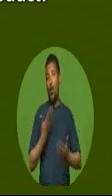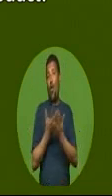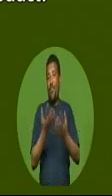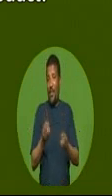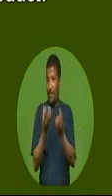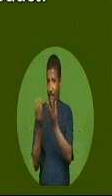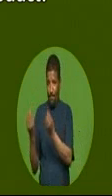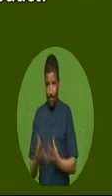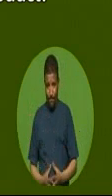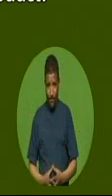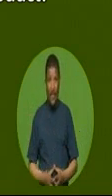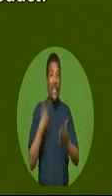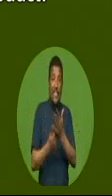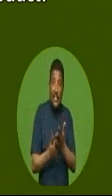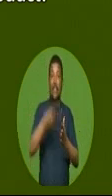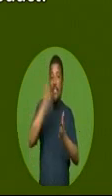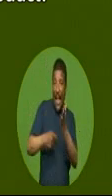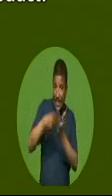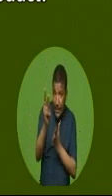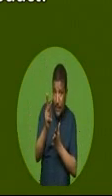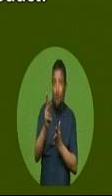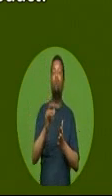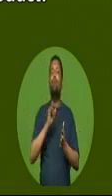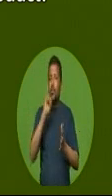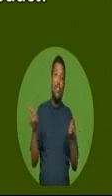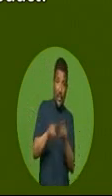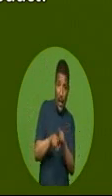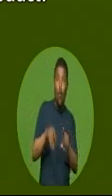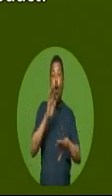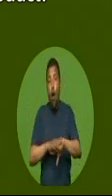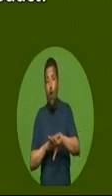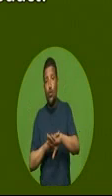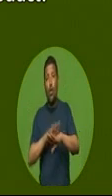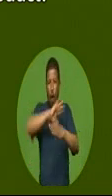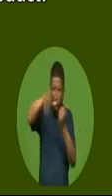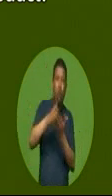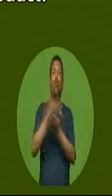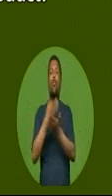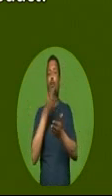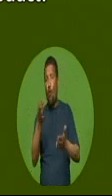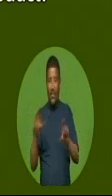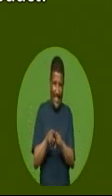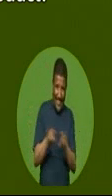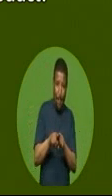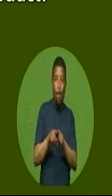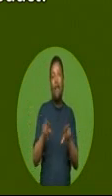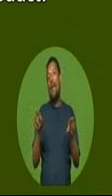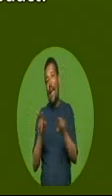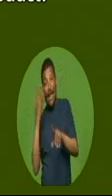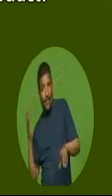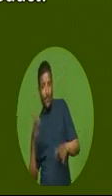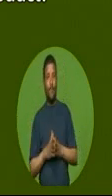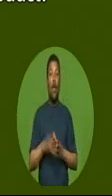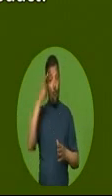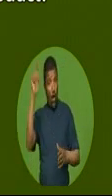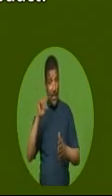quantities. This tax is the same on all products of the same kind.